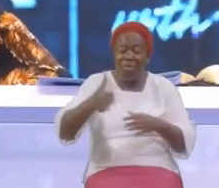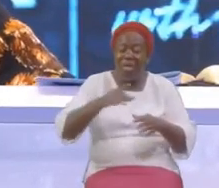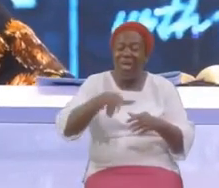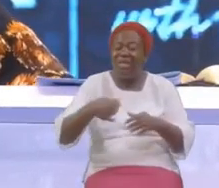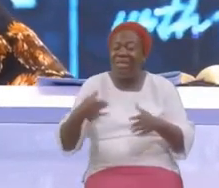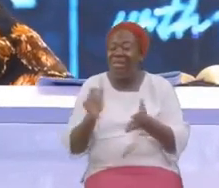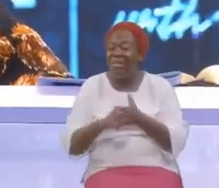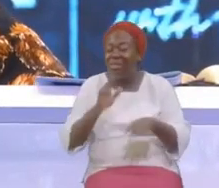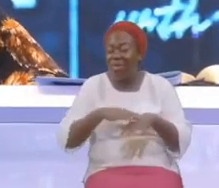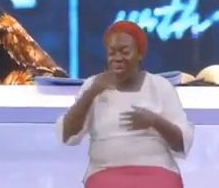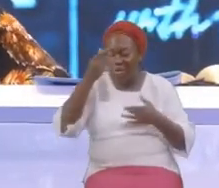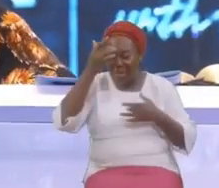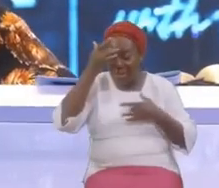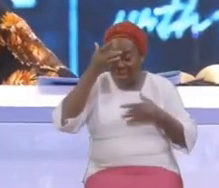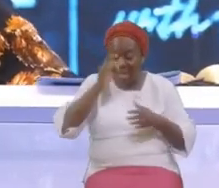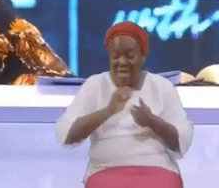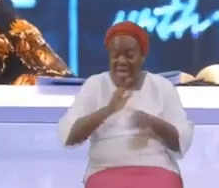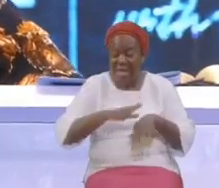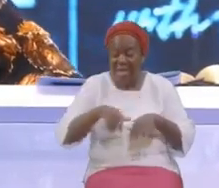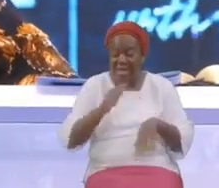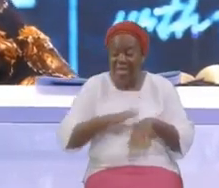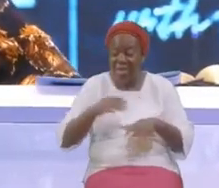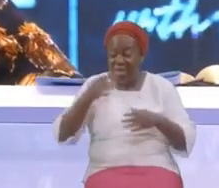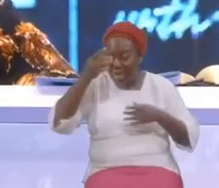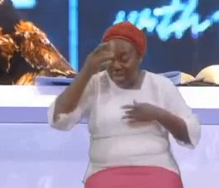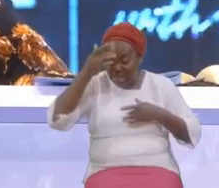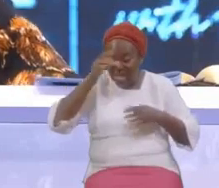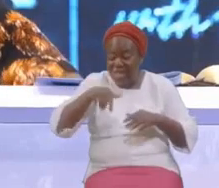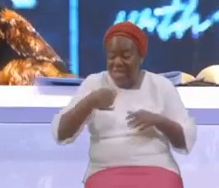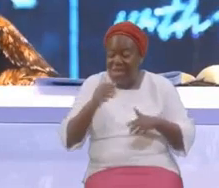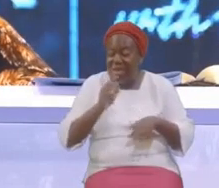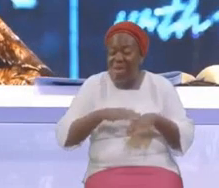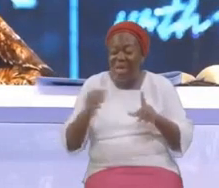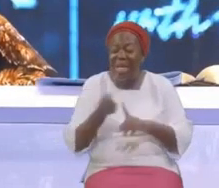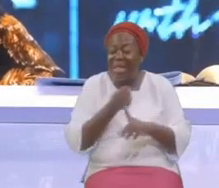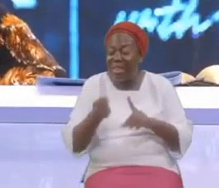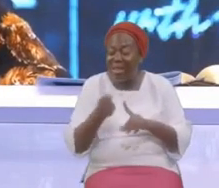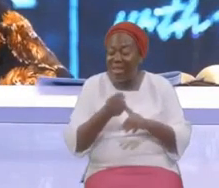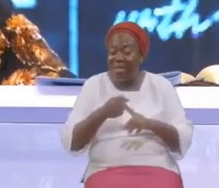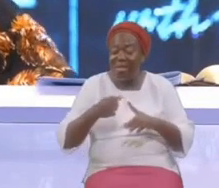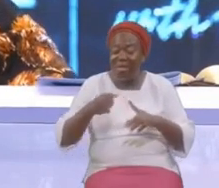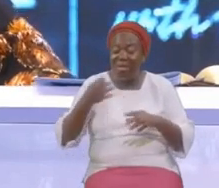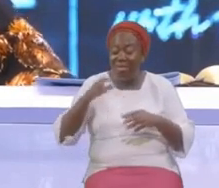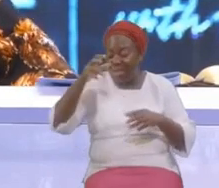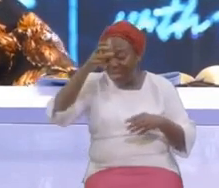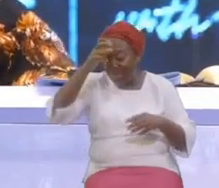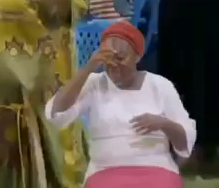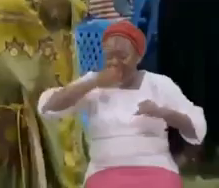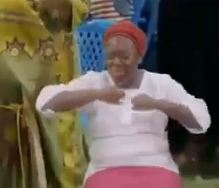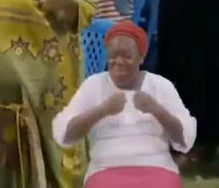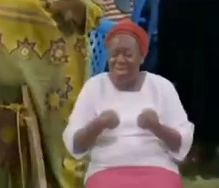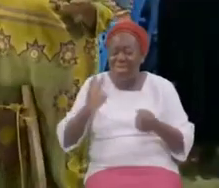that is called disease, anything called attacks, affliction of the devil, break them now in